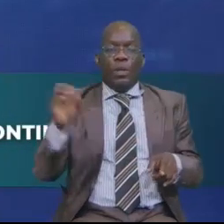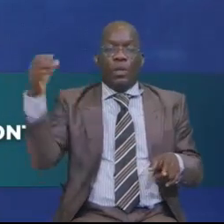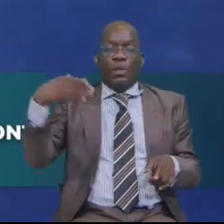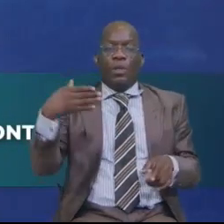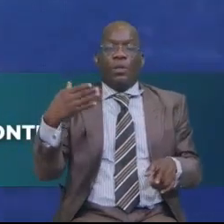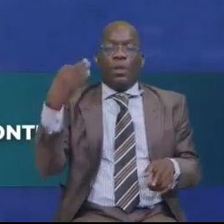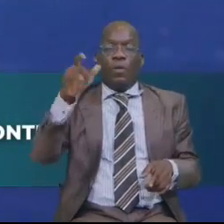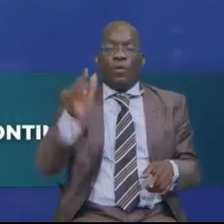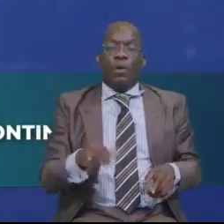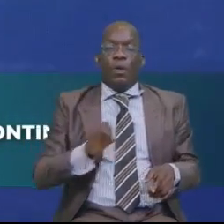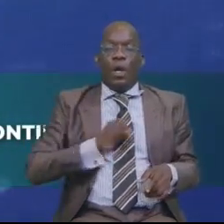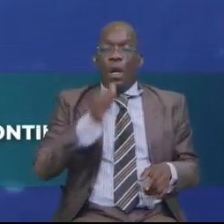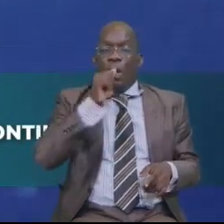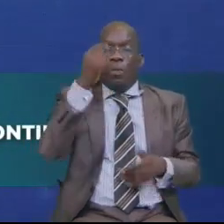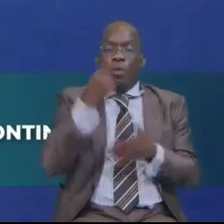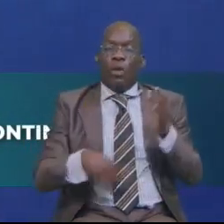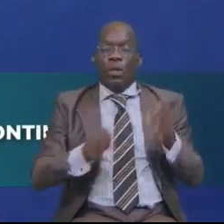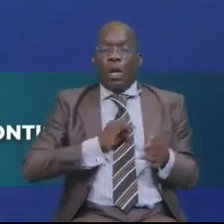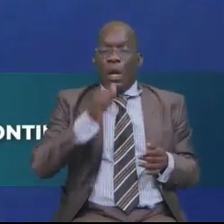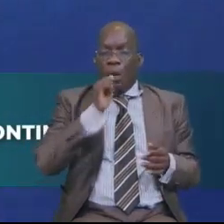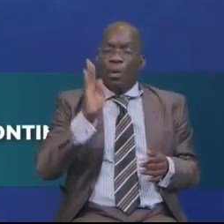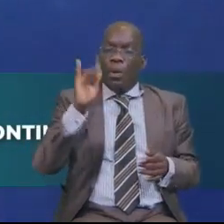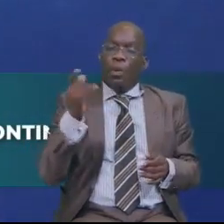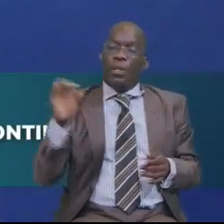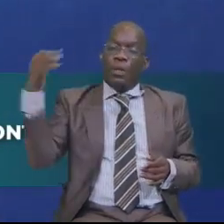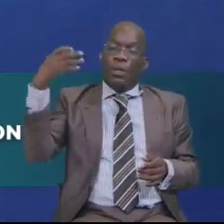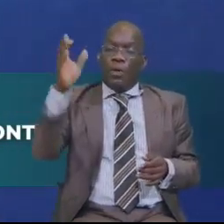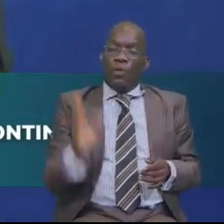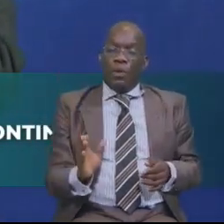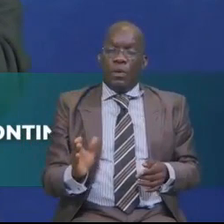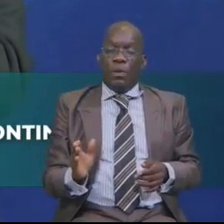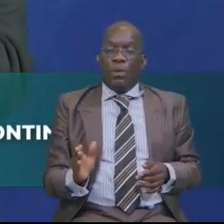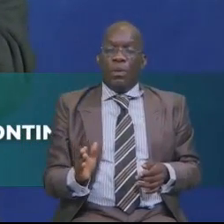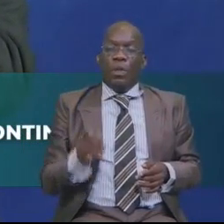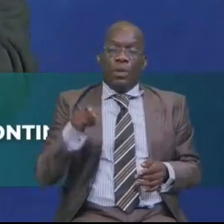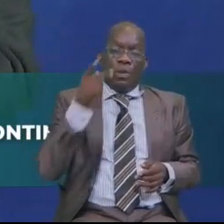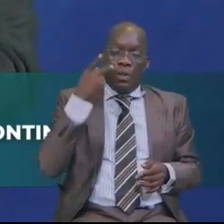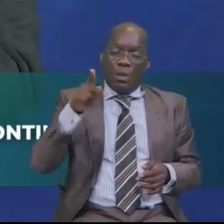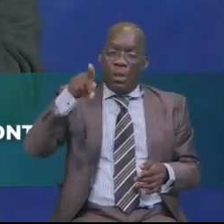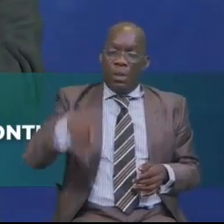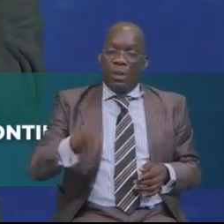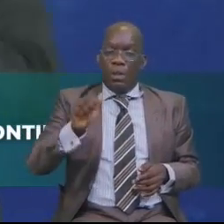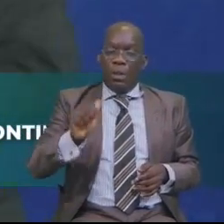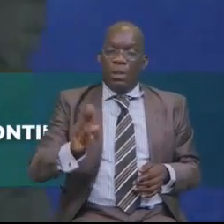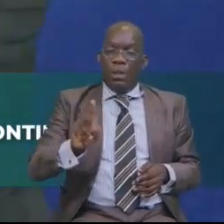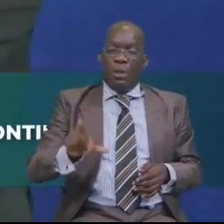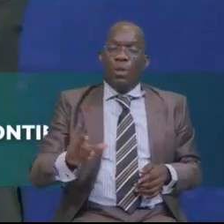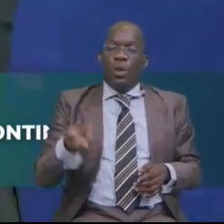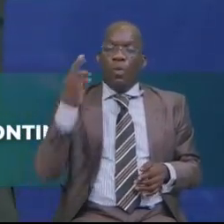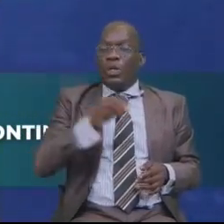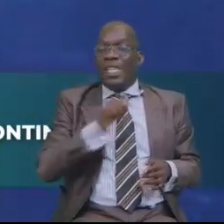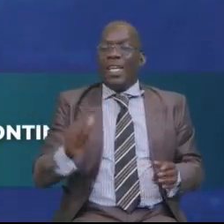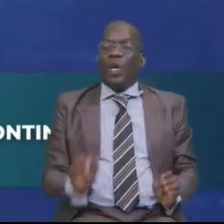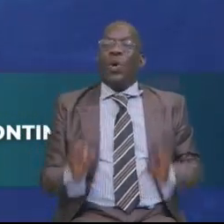am what I am. By the grace of God, you see, Paul the apostle, he was a committed man. He was